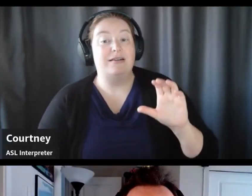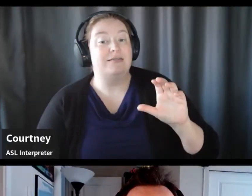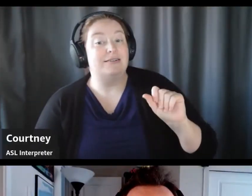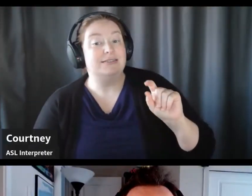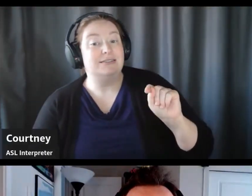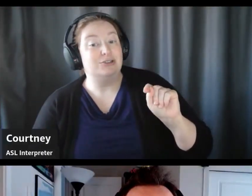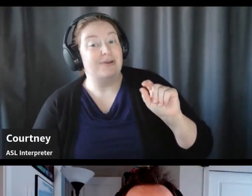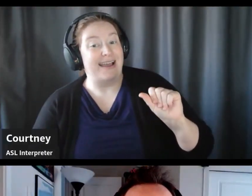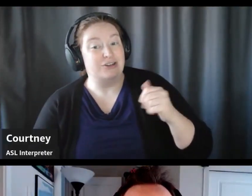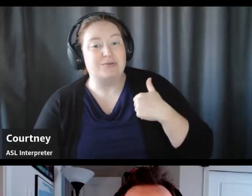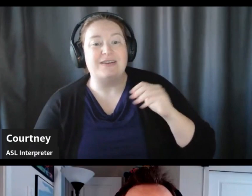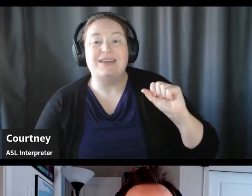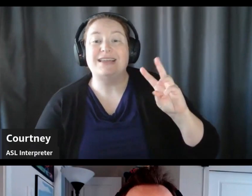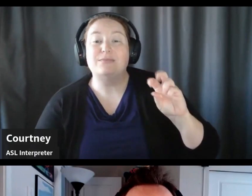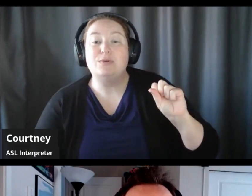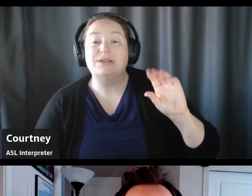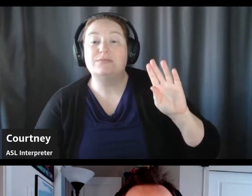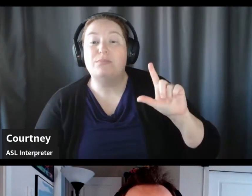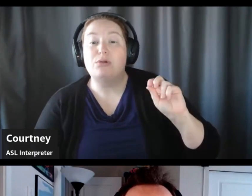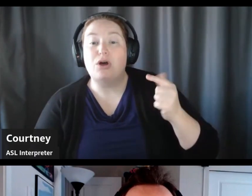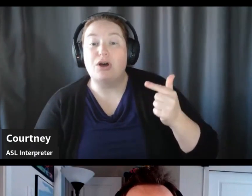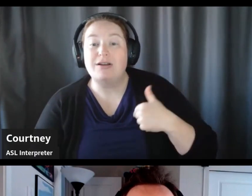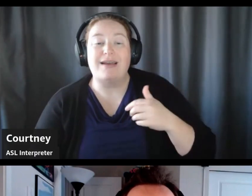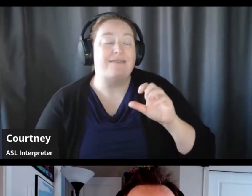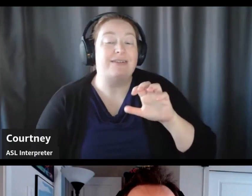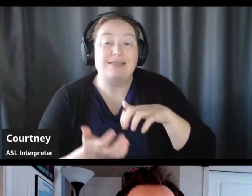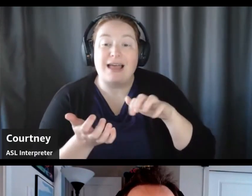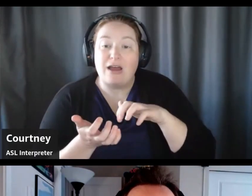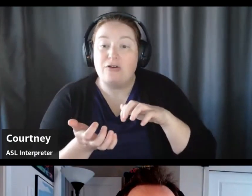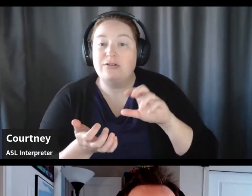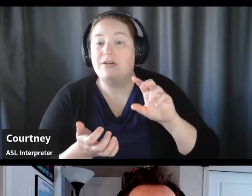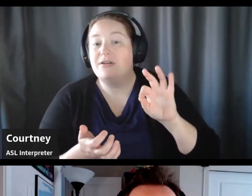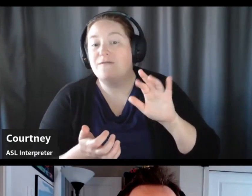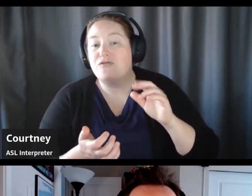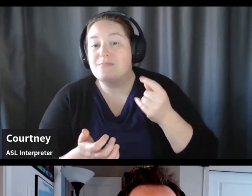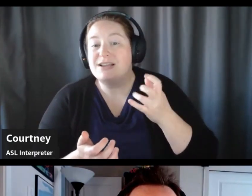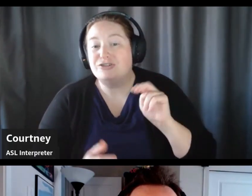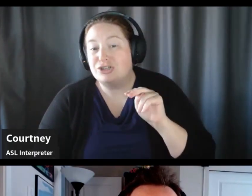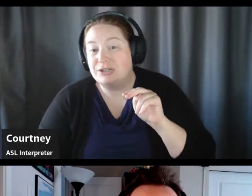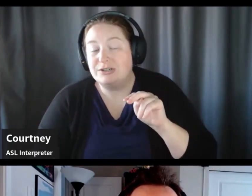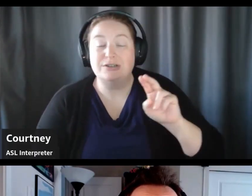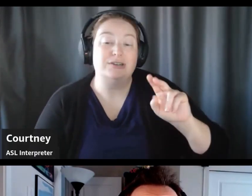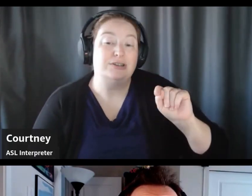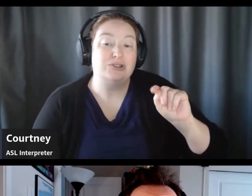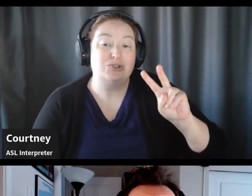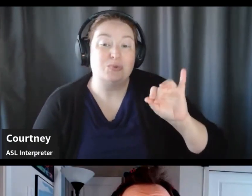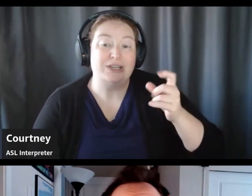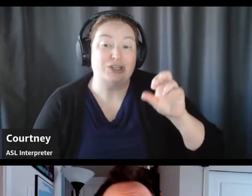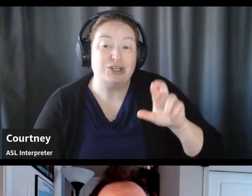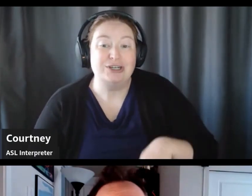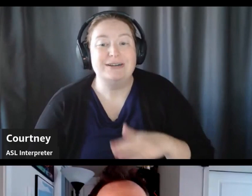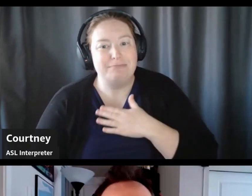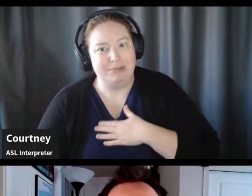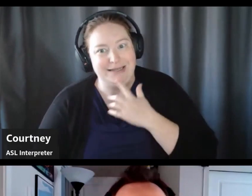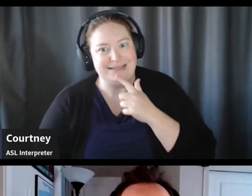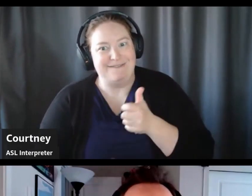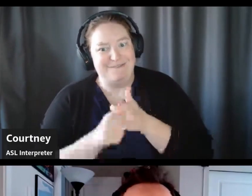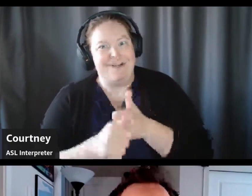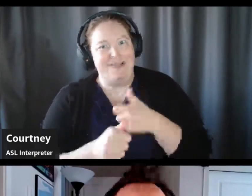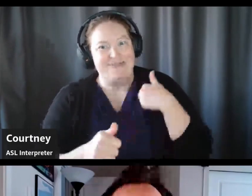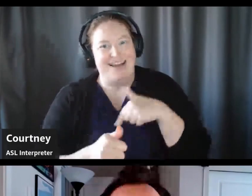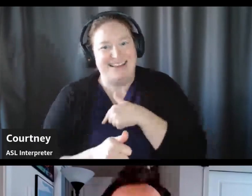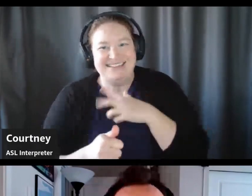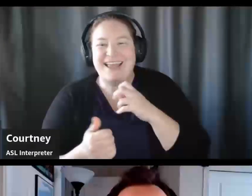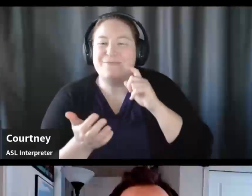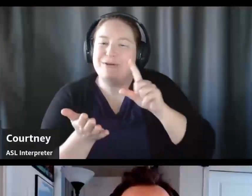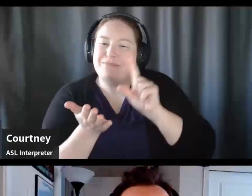AWS blog. There is CloudFormation Twitter. If you're not following us on there, please do follow us there on CloudFormation Twitter. And we do publish